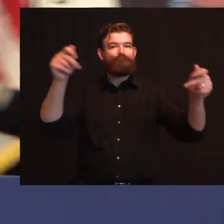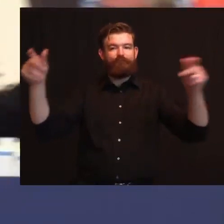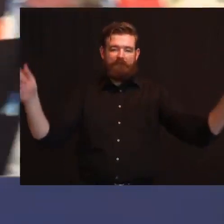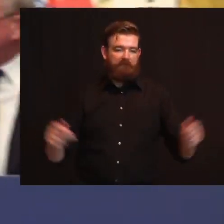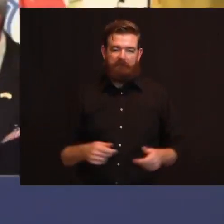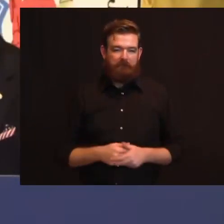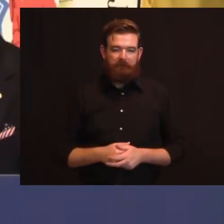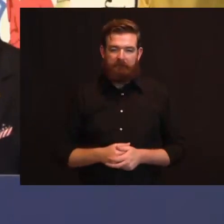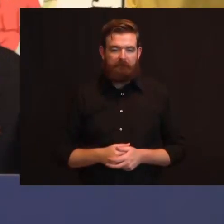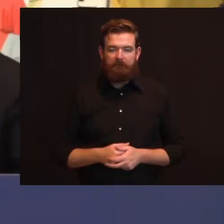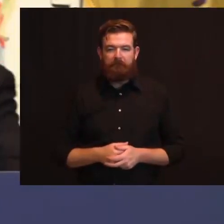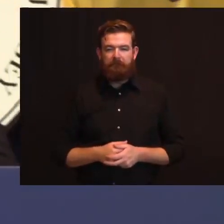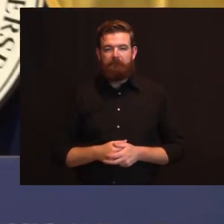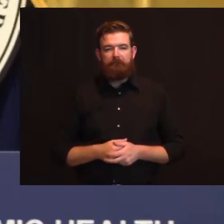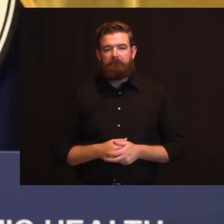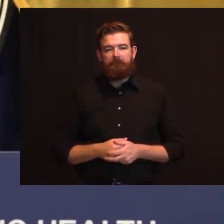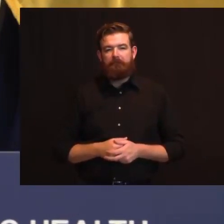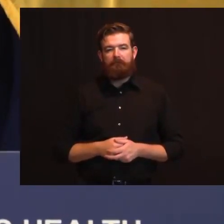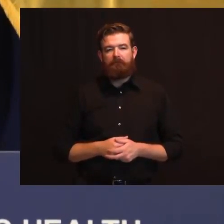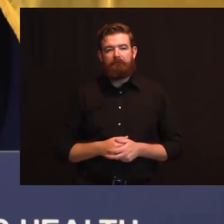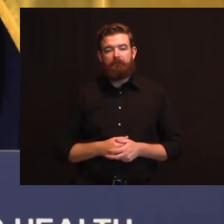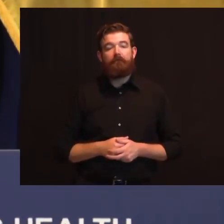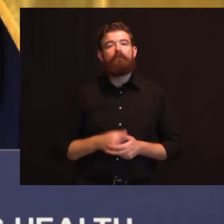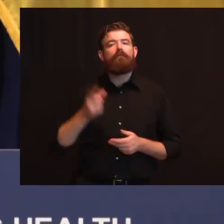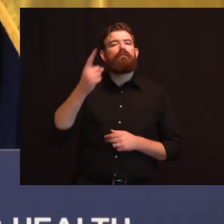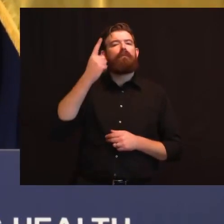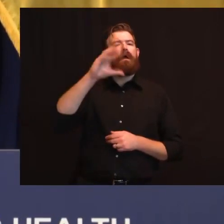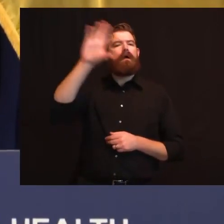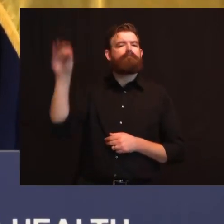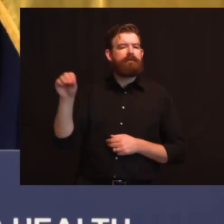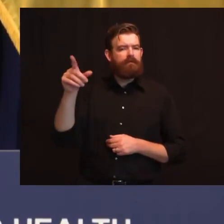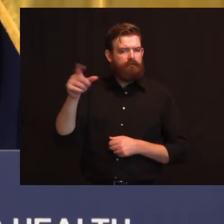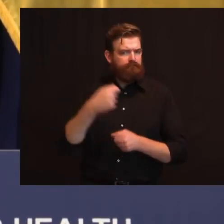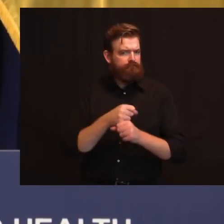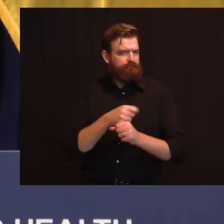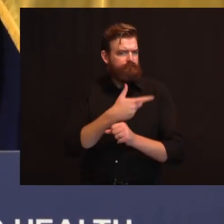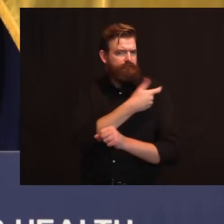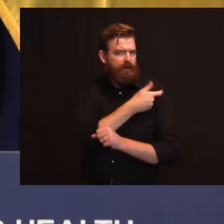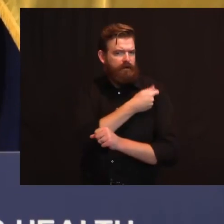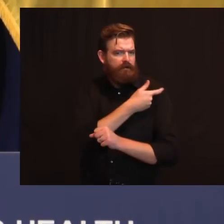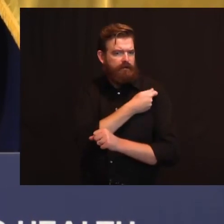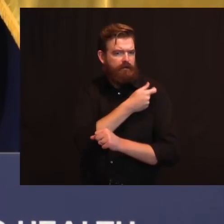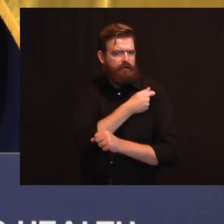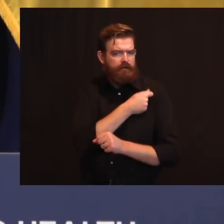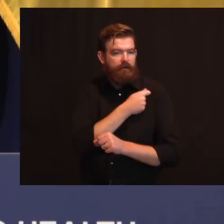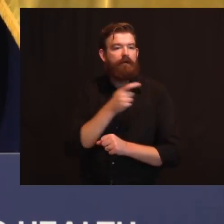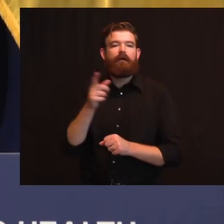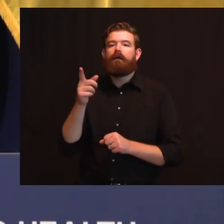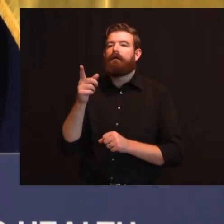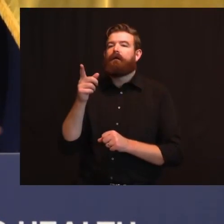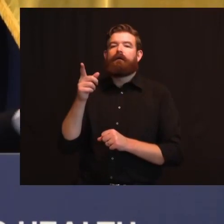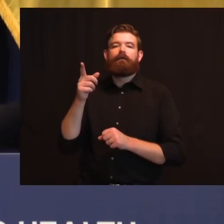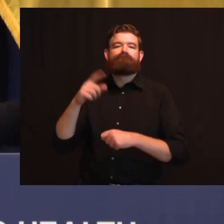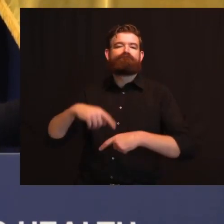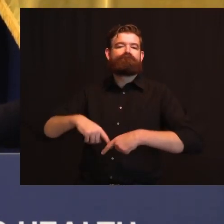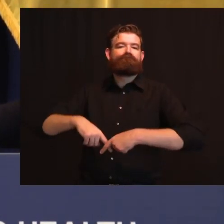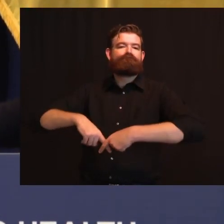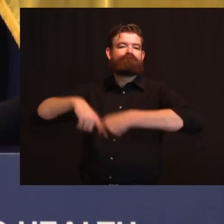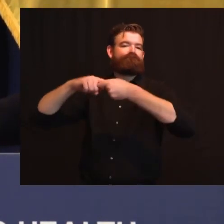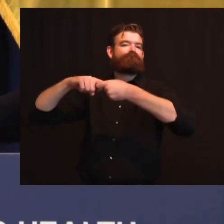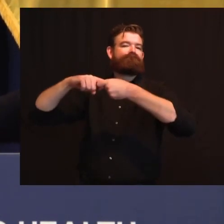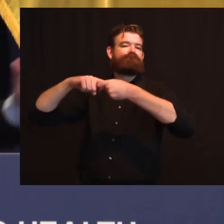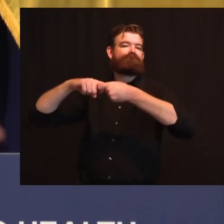specific setback in the AstraZeneca trial. Listen, I want to make sure I'm unequivocal about this. I know everyone